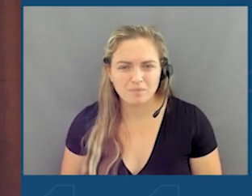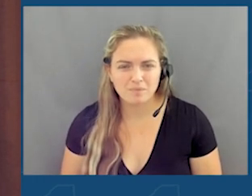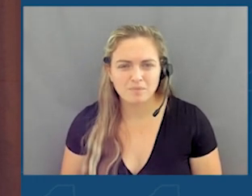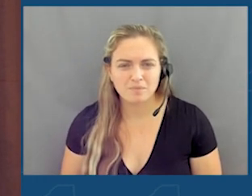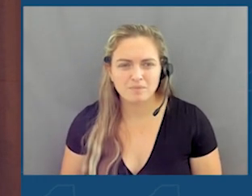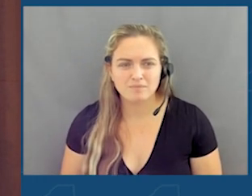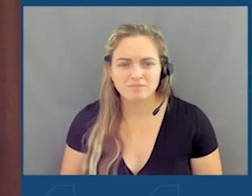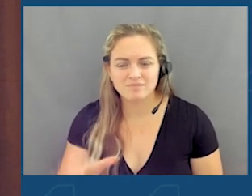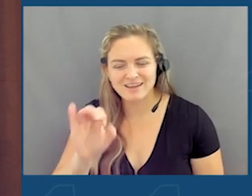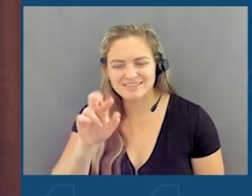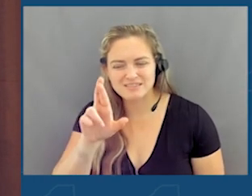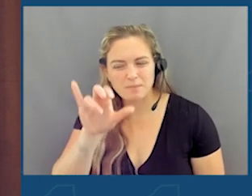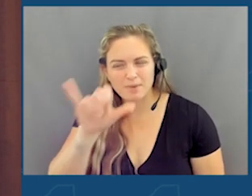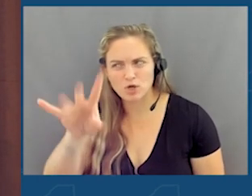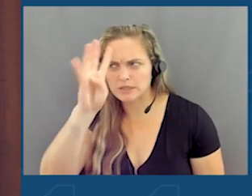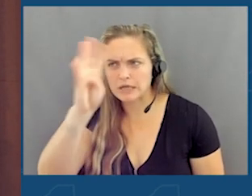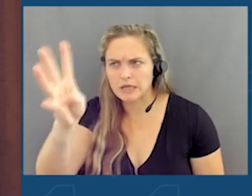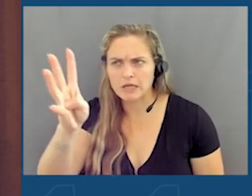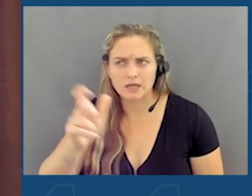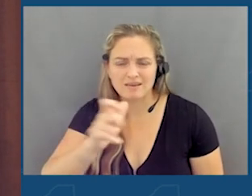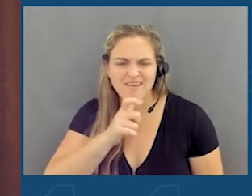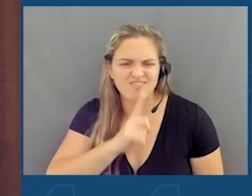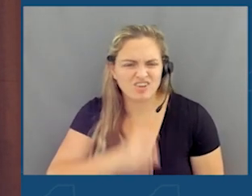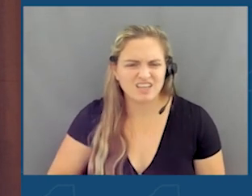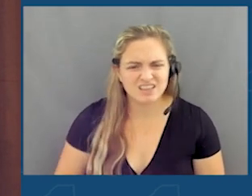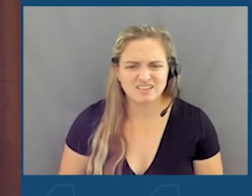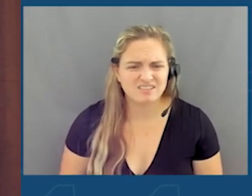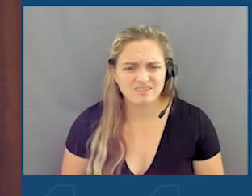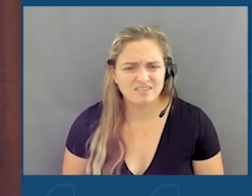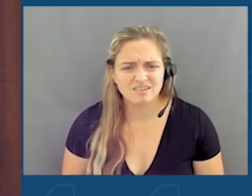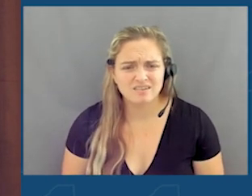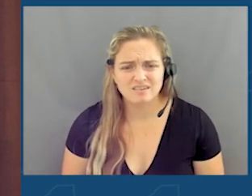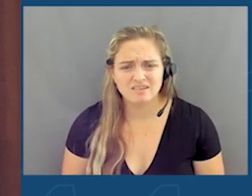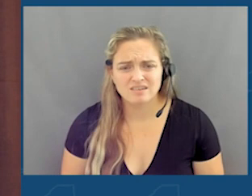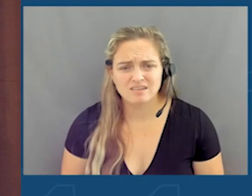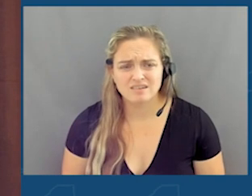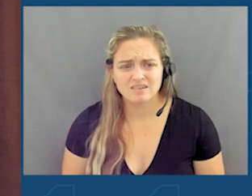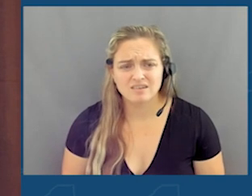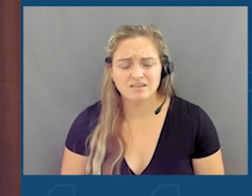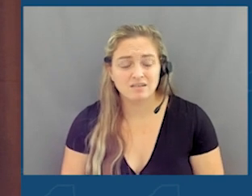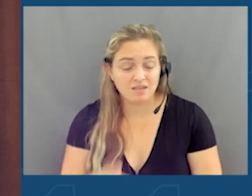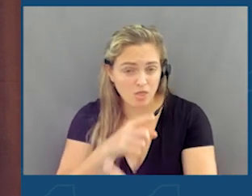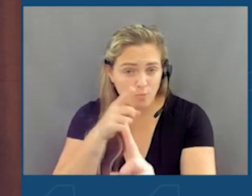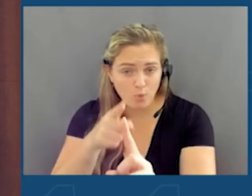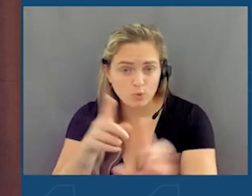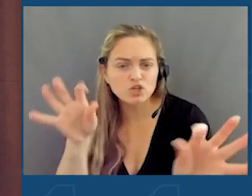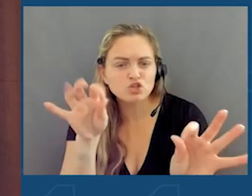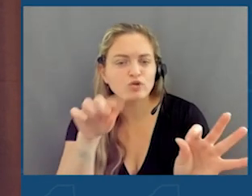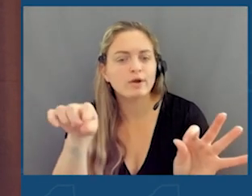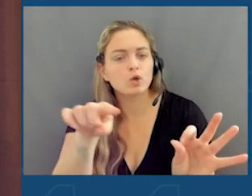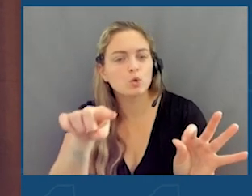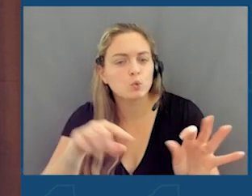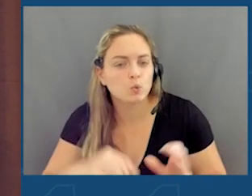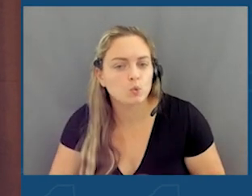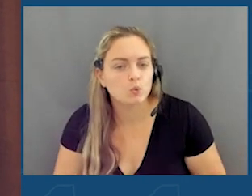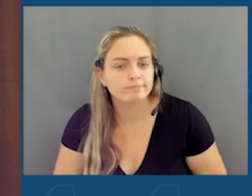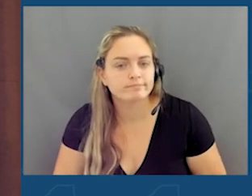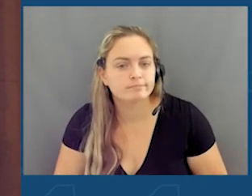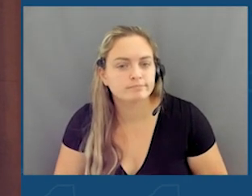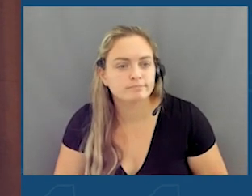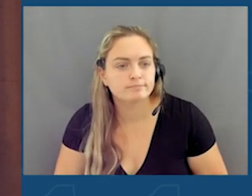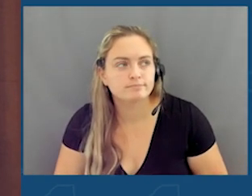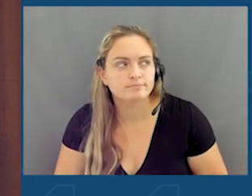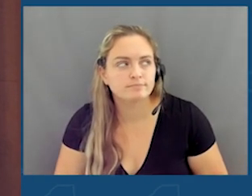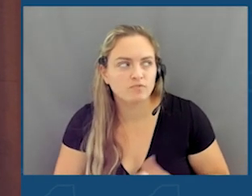Conspiracy theories, distortions of reality. It was all supposed to distract you from the